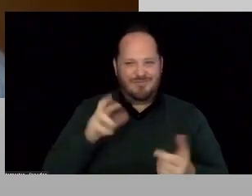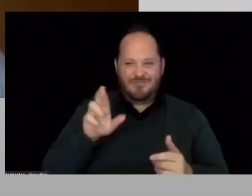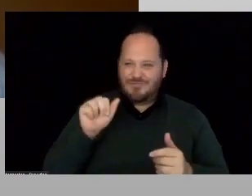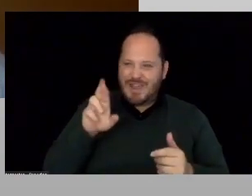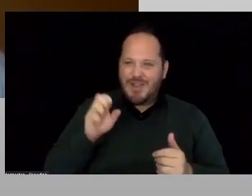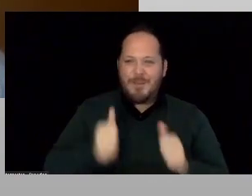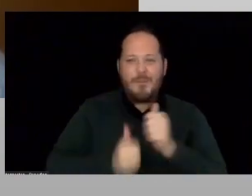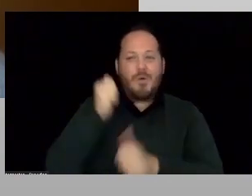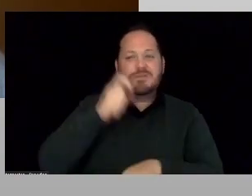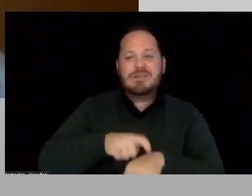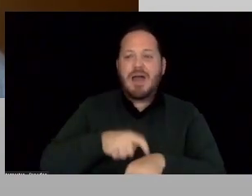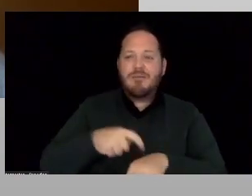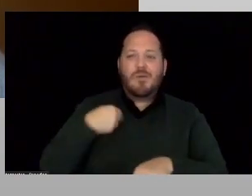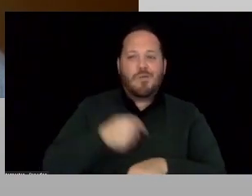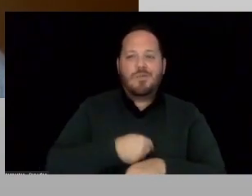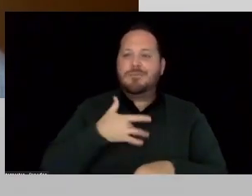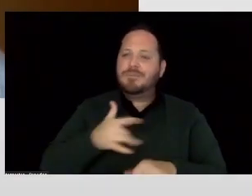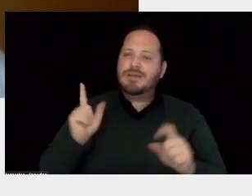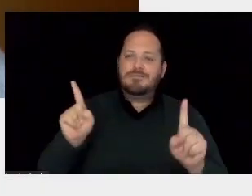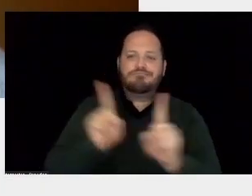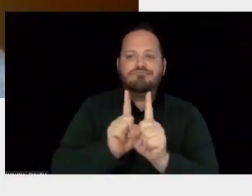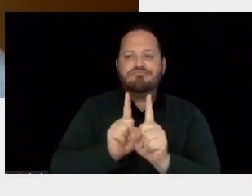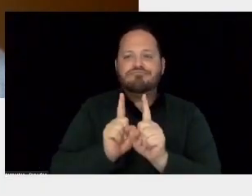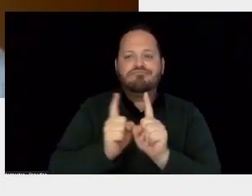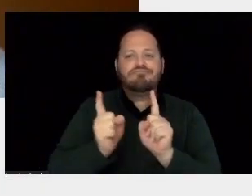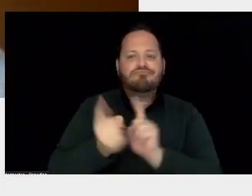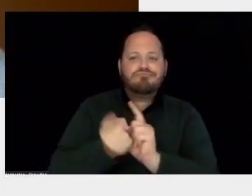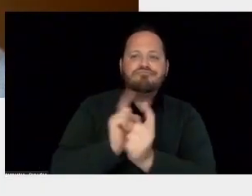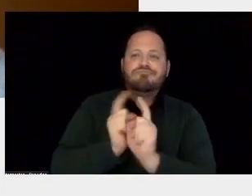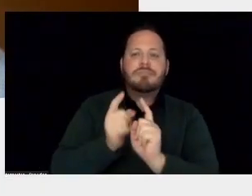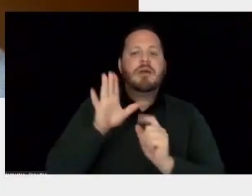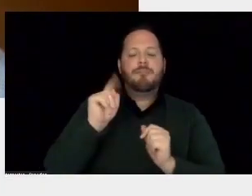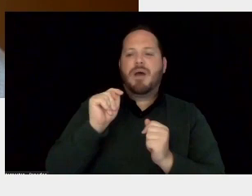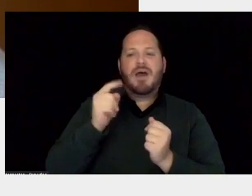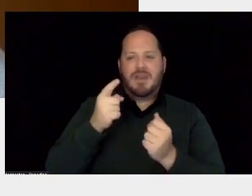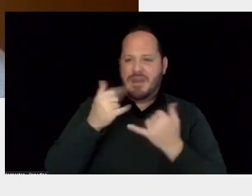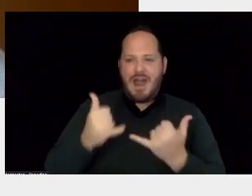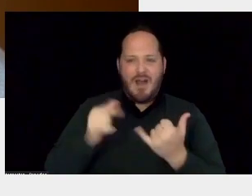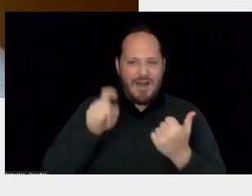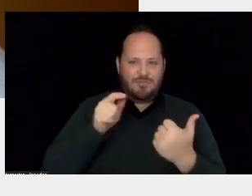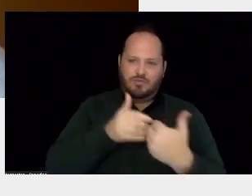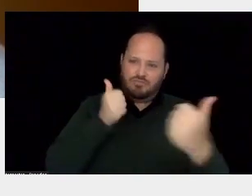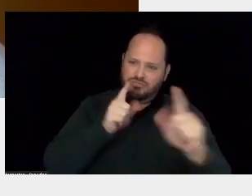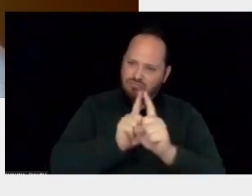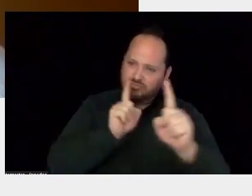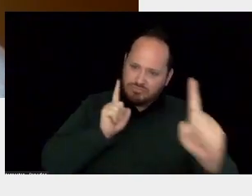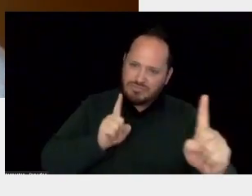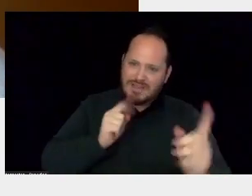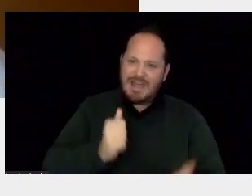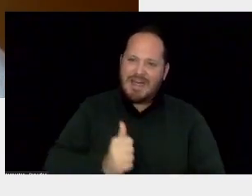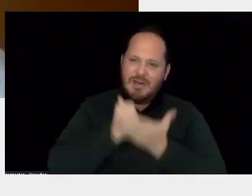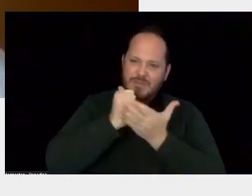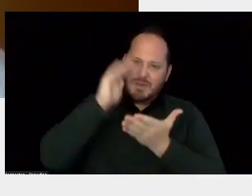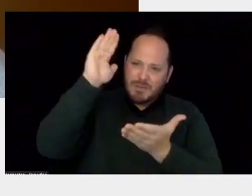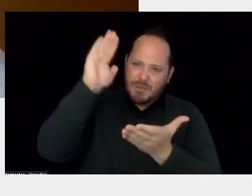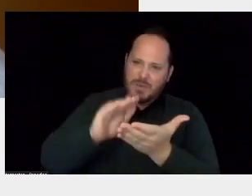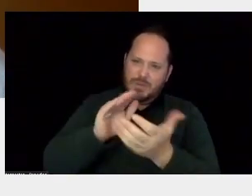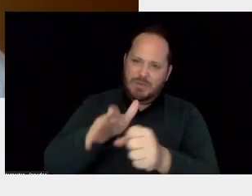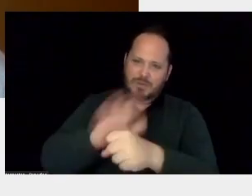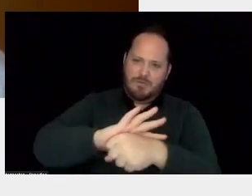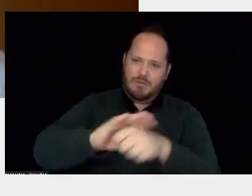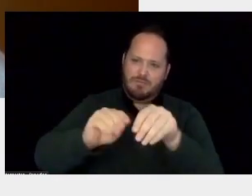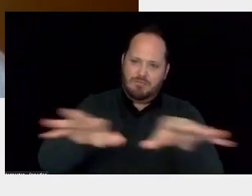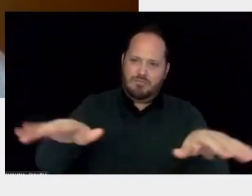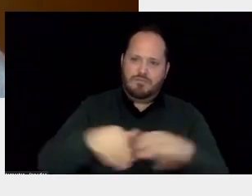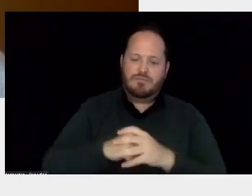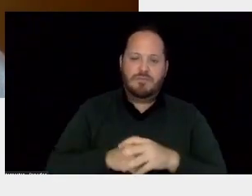all times, if possible at least, is really going to cut down the spread of this virus and every virus. Also, a pretty common sense thing,